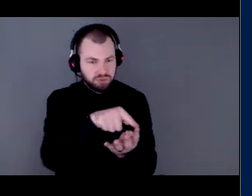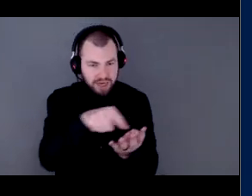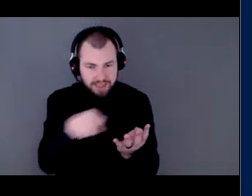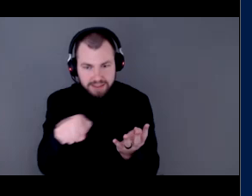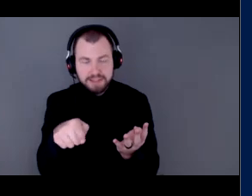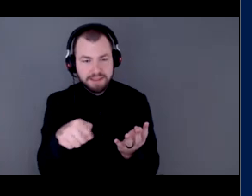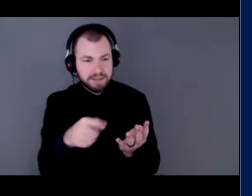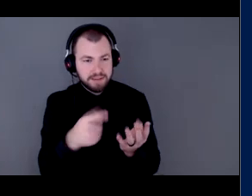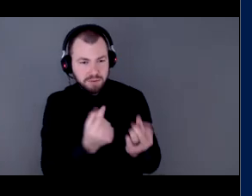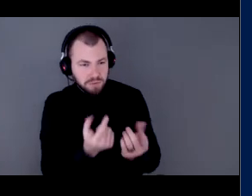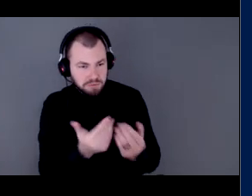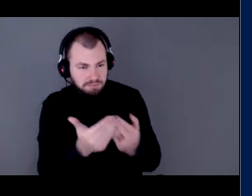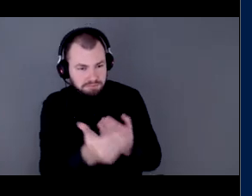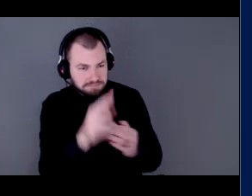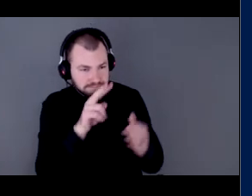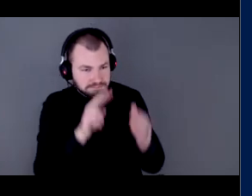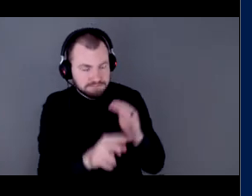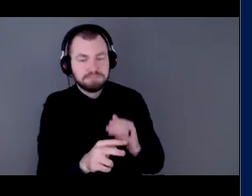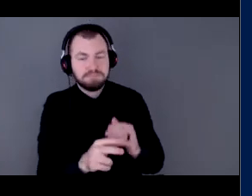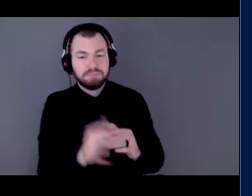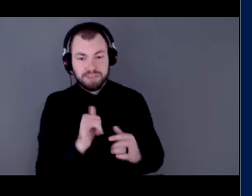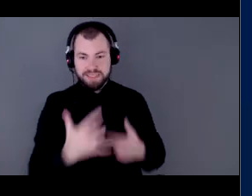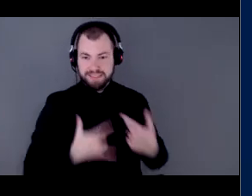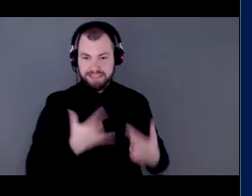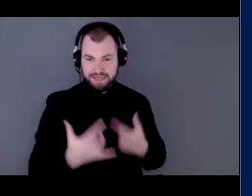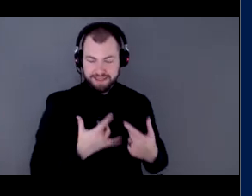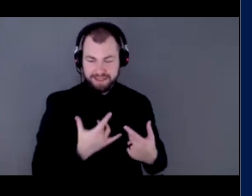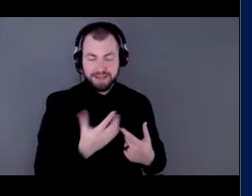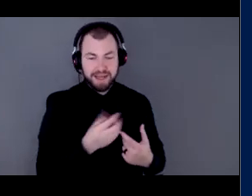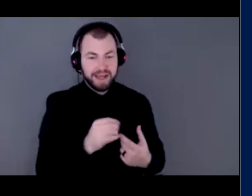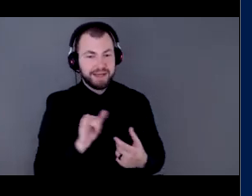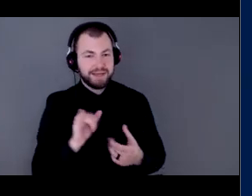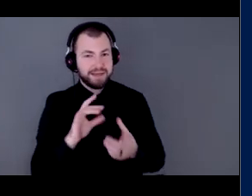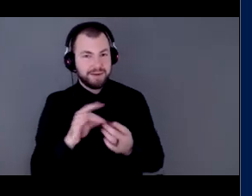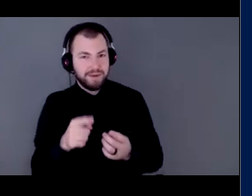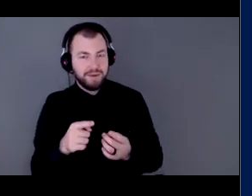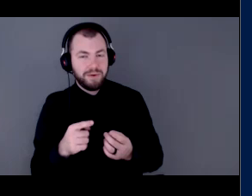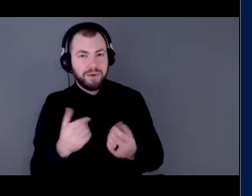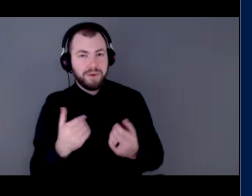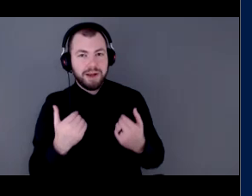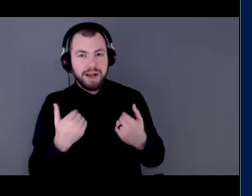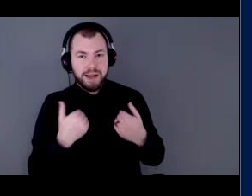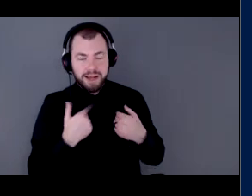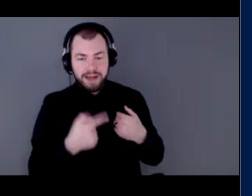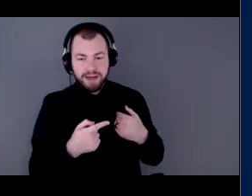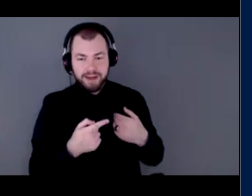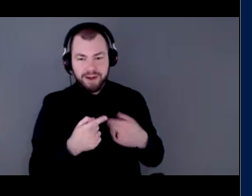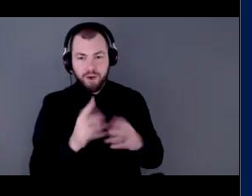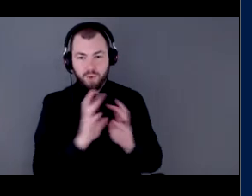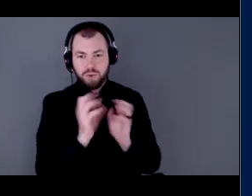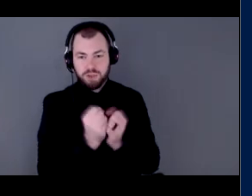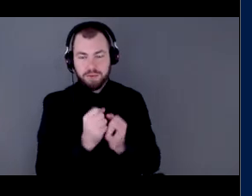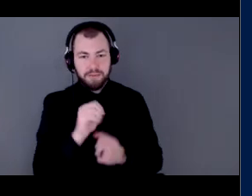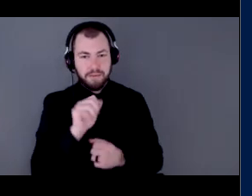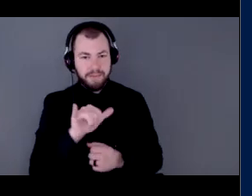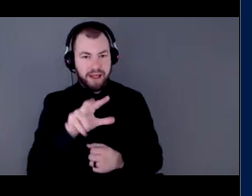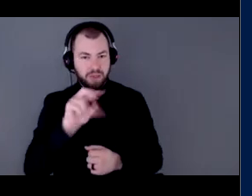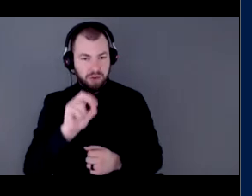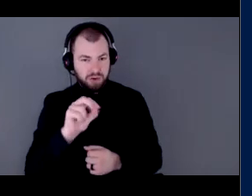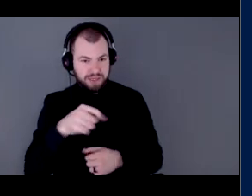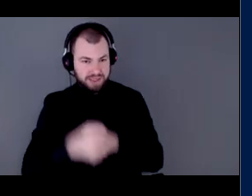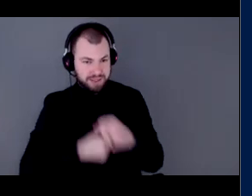is one thing exciting. And then definitely, we had our spring workshop on May 30th this year, and our next